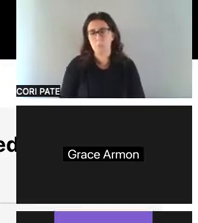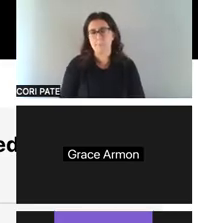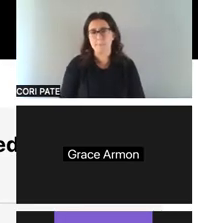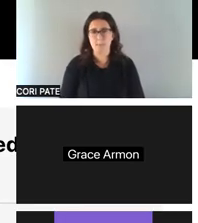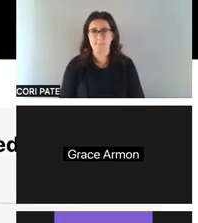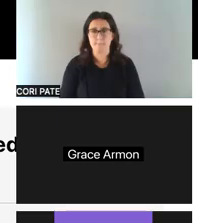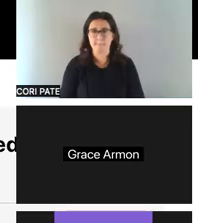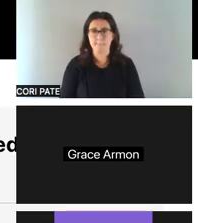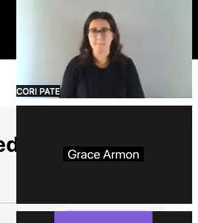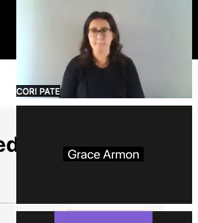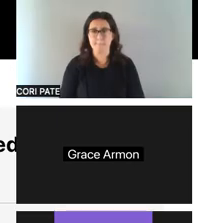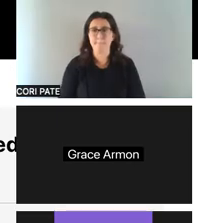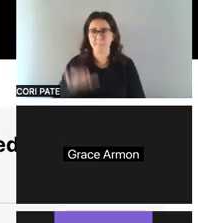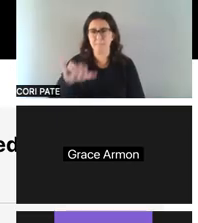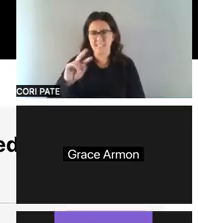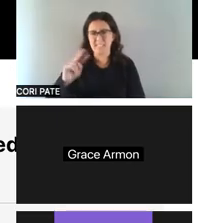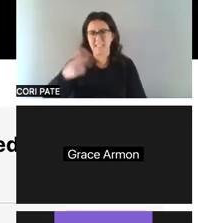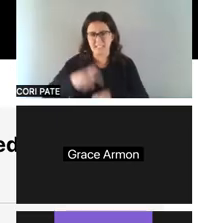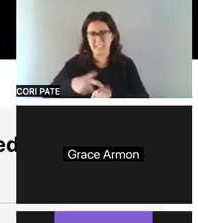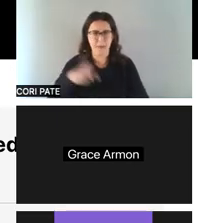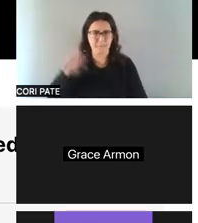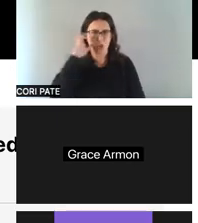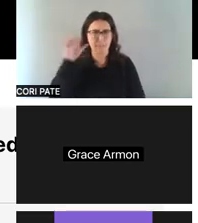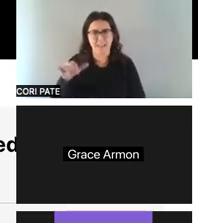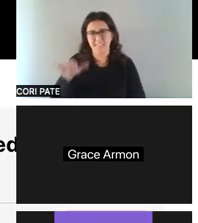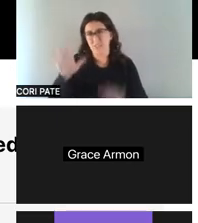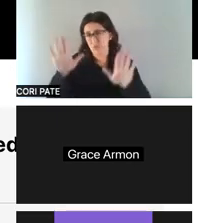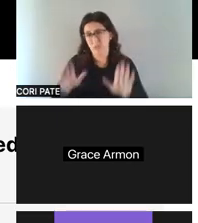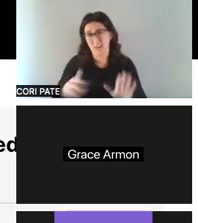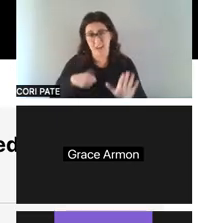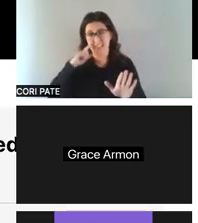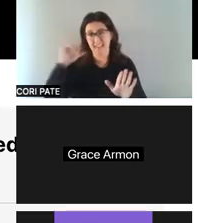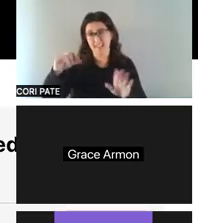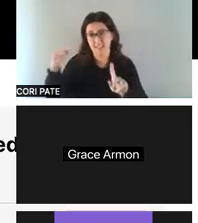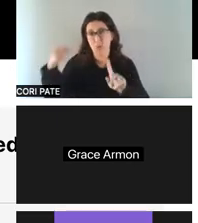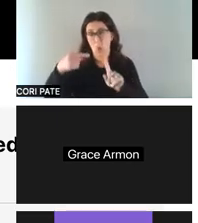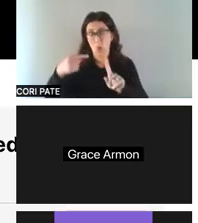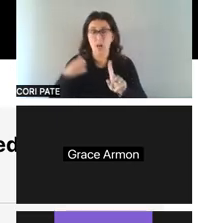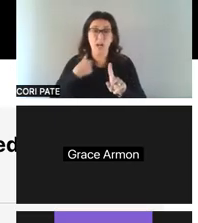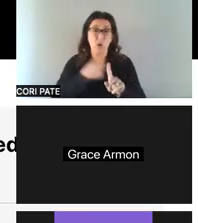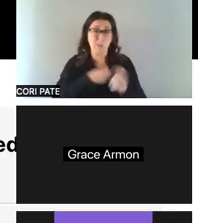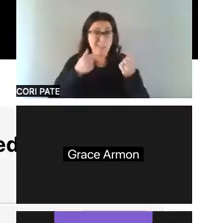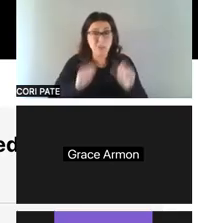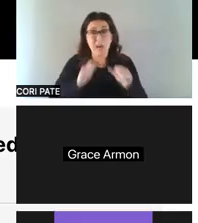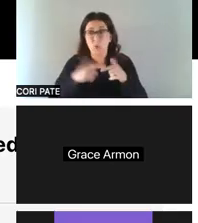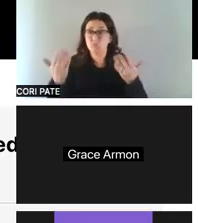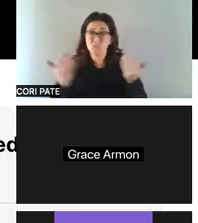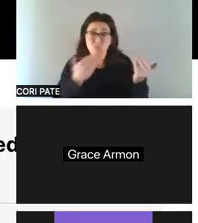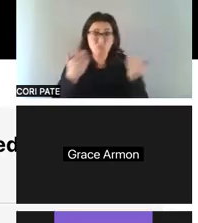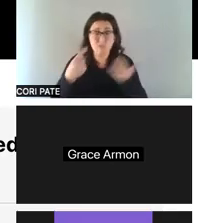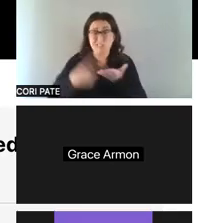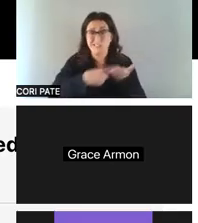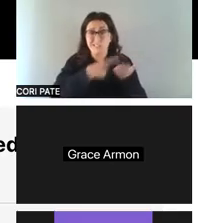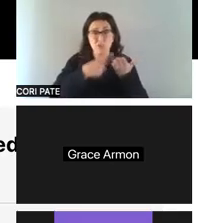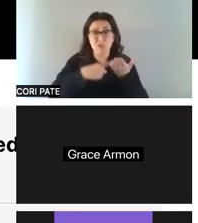So that's the second time I've heard that, which I think is great. I think that's the goal of these. You know, we try to get the discussions going. We want to build the discussion